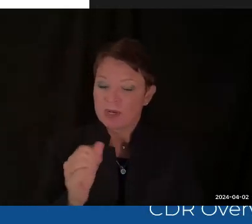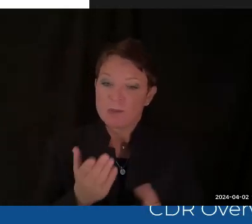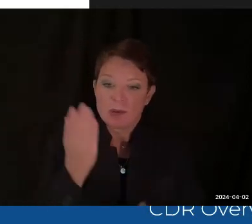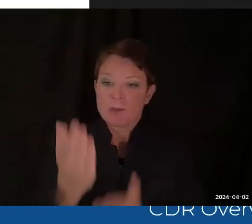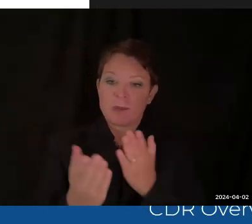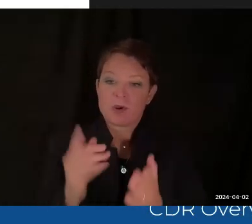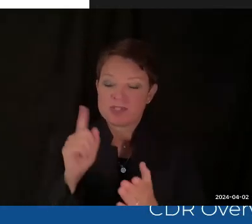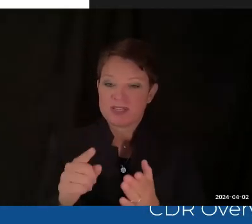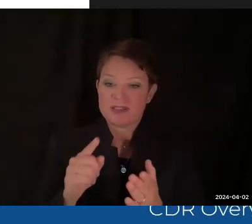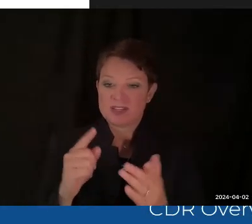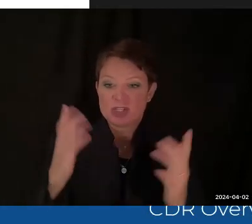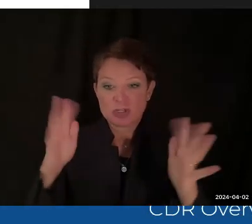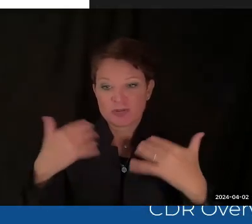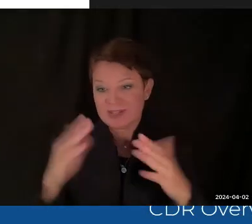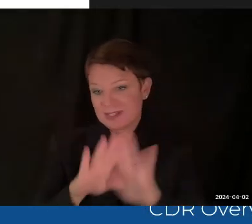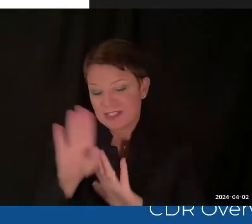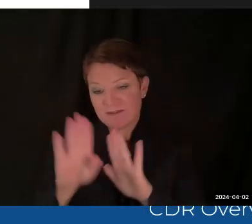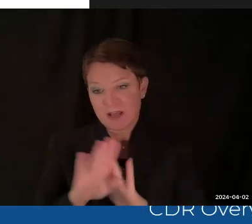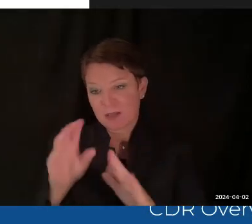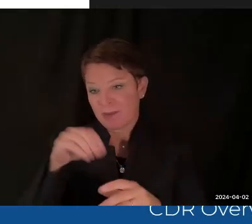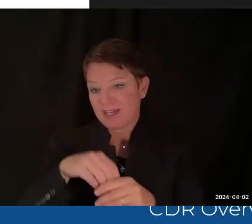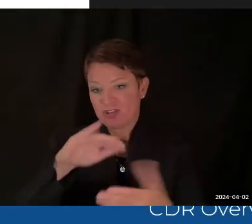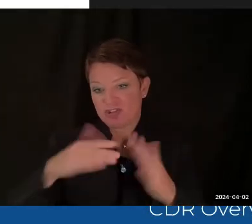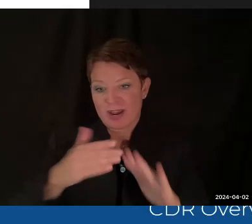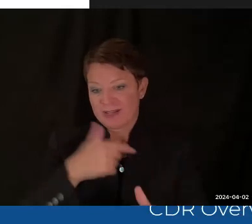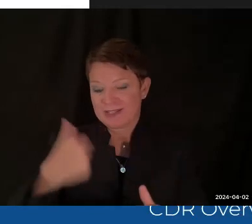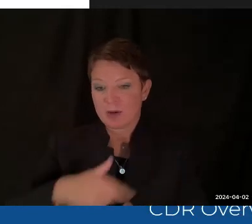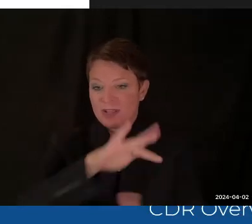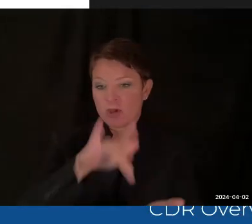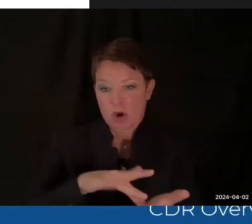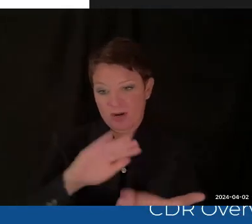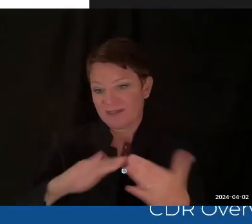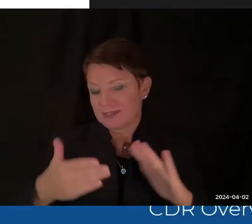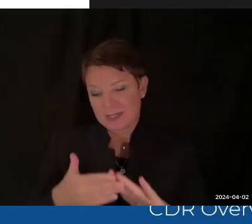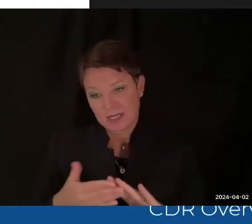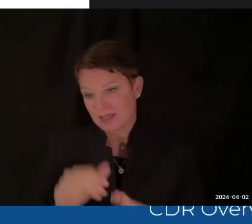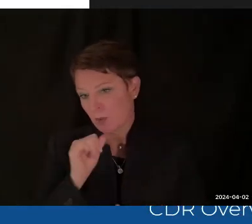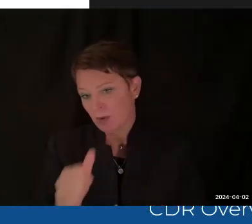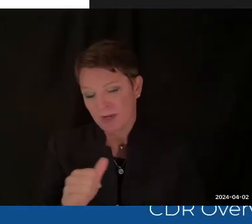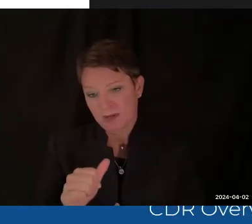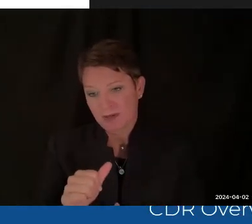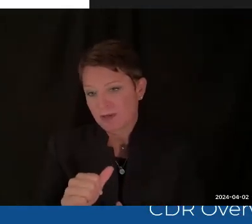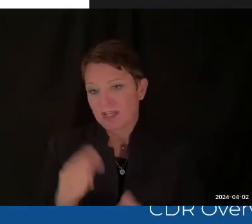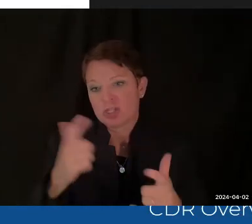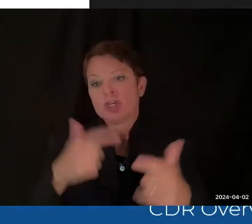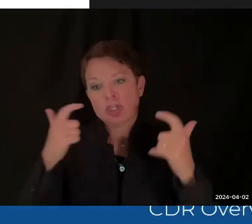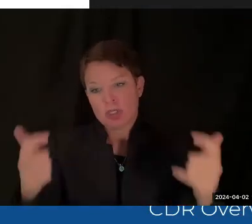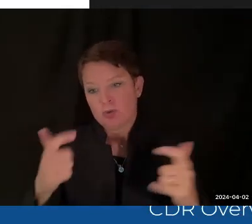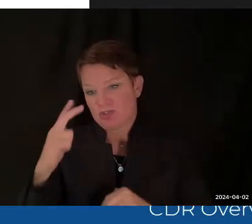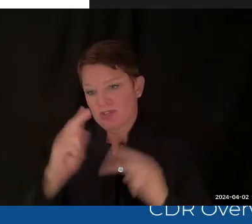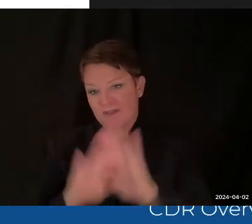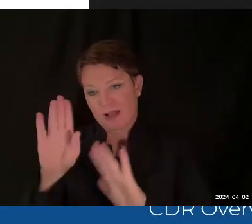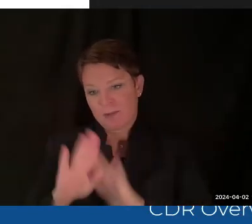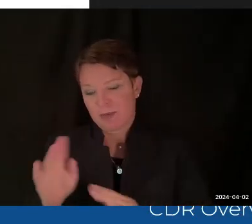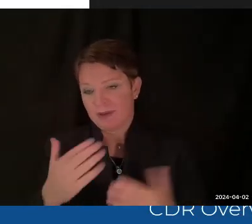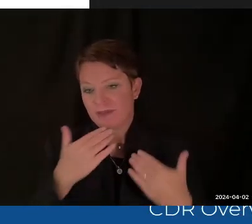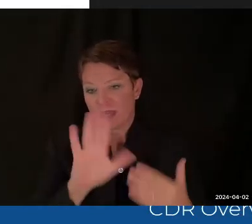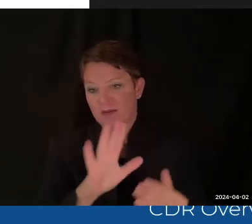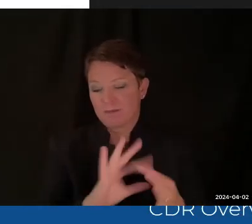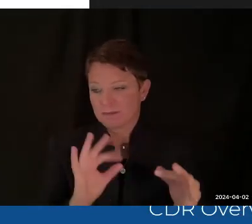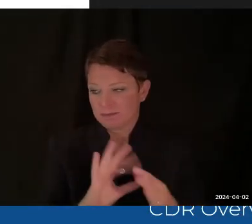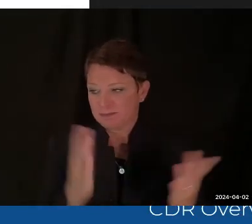proposing this monstrosity of a development in Chinatown and in the heart of our city. Thank you. Thank you for your